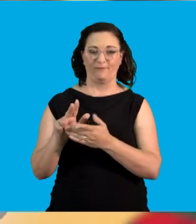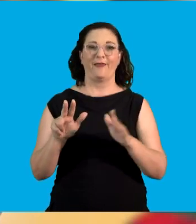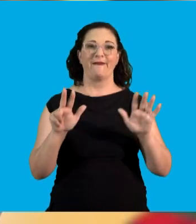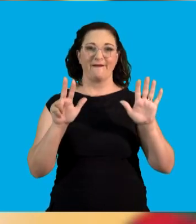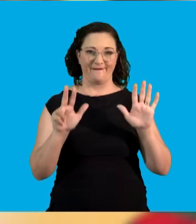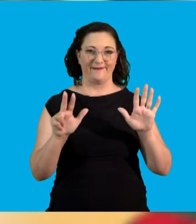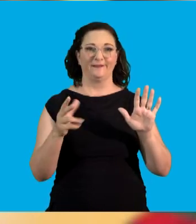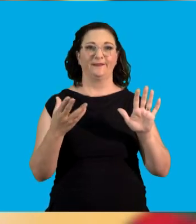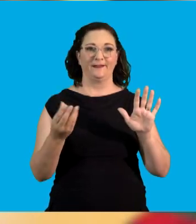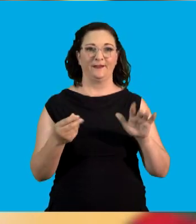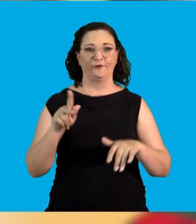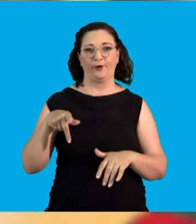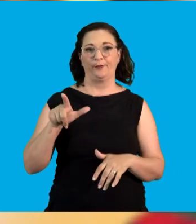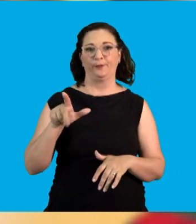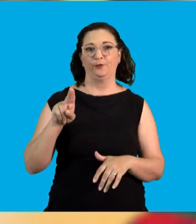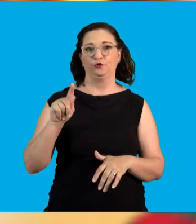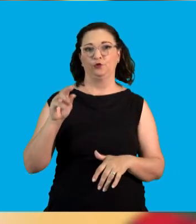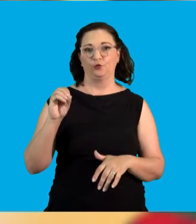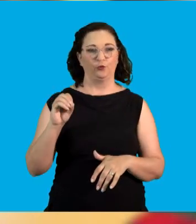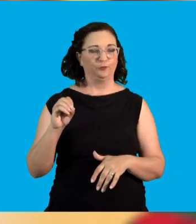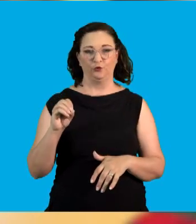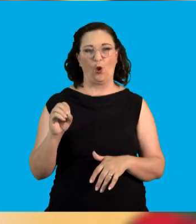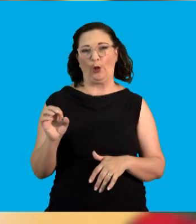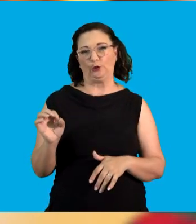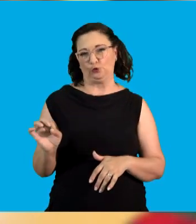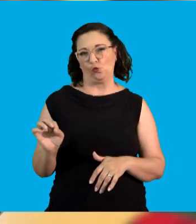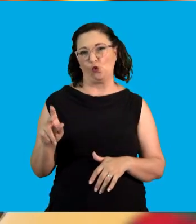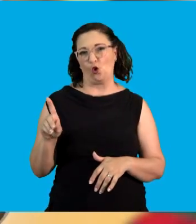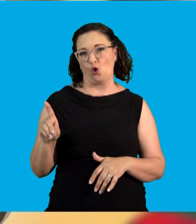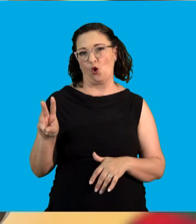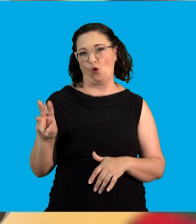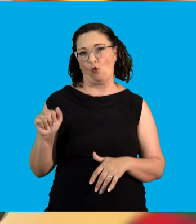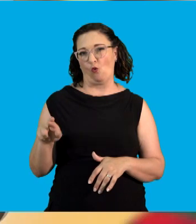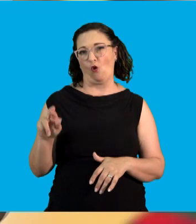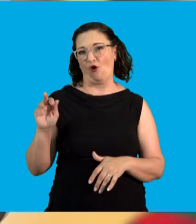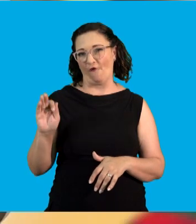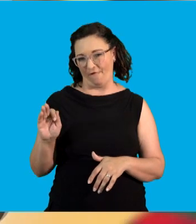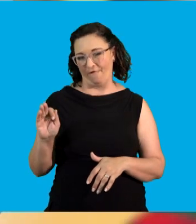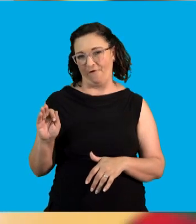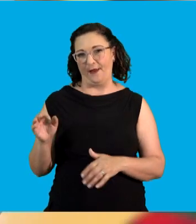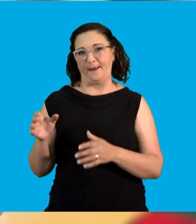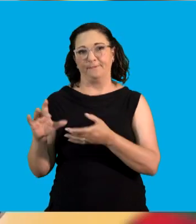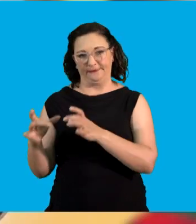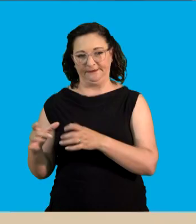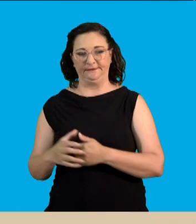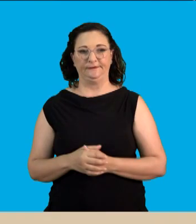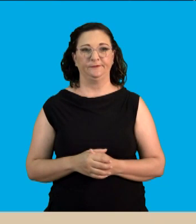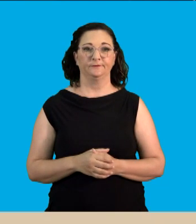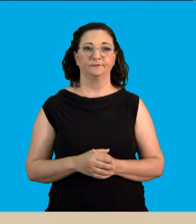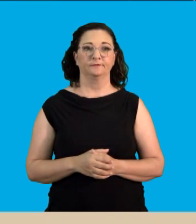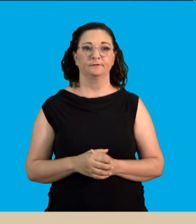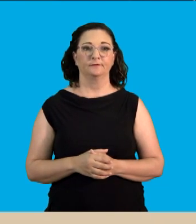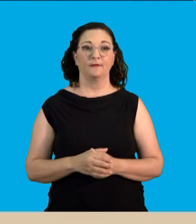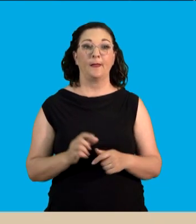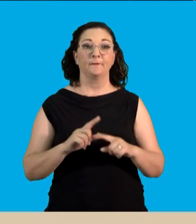have 8 planets. Pluto, it is a dwarf planet. Okay, now these